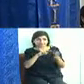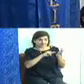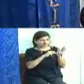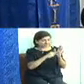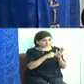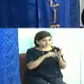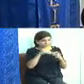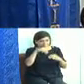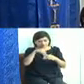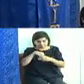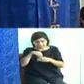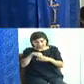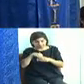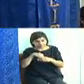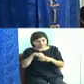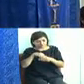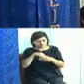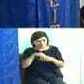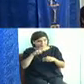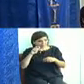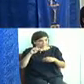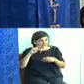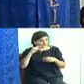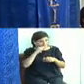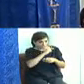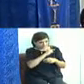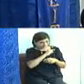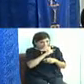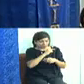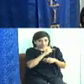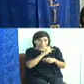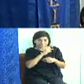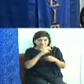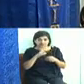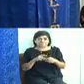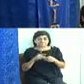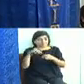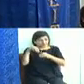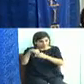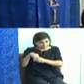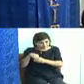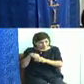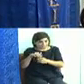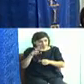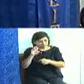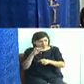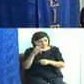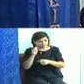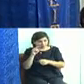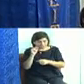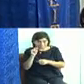corn and or grow corn and you plant wheat, you're going to be a little disappointed.